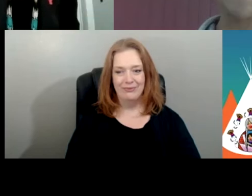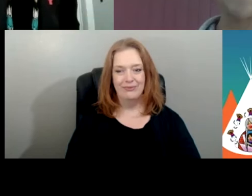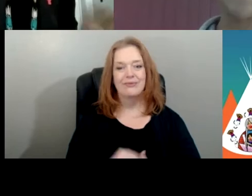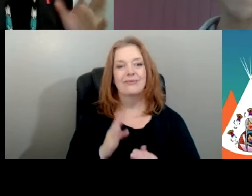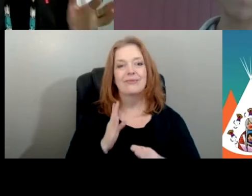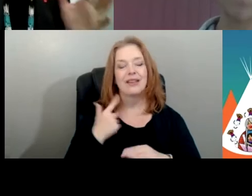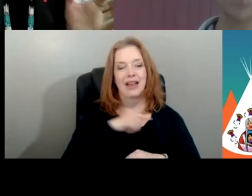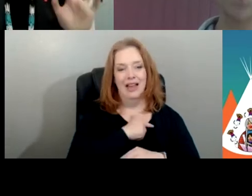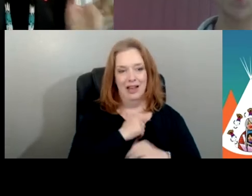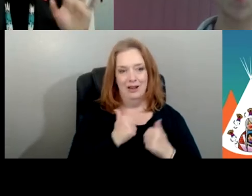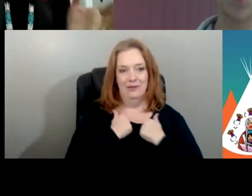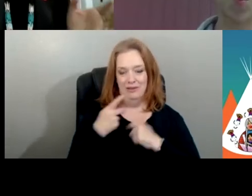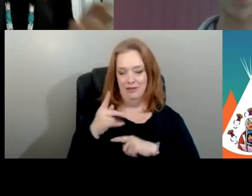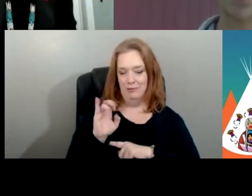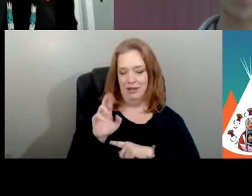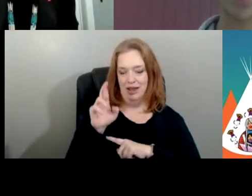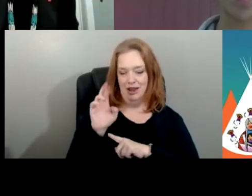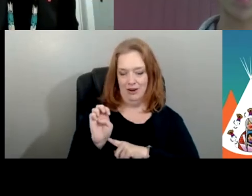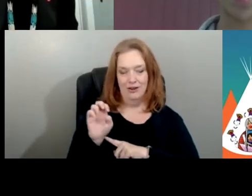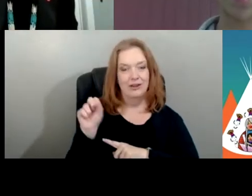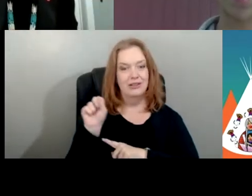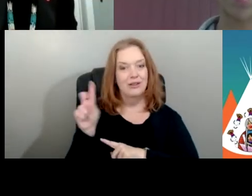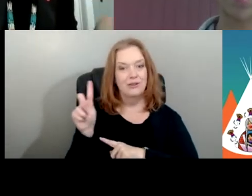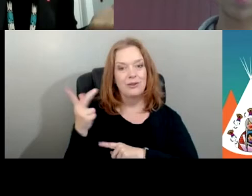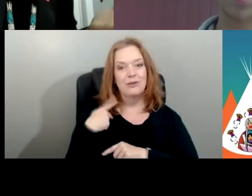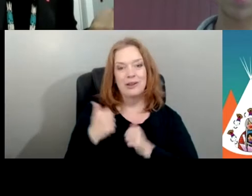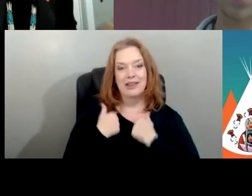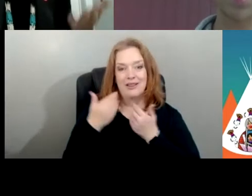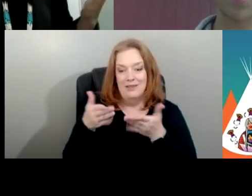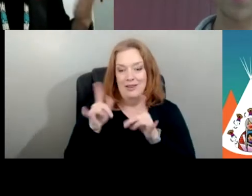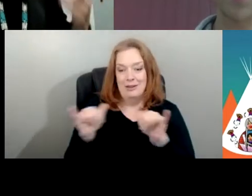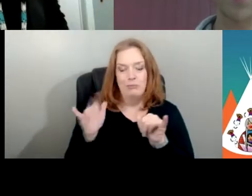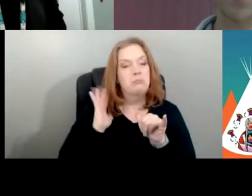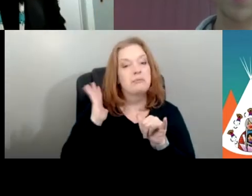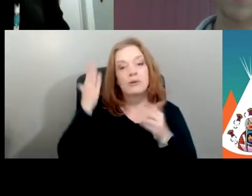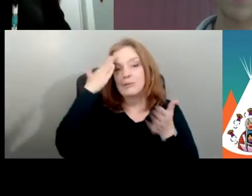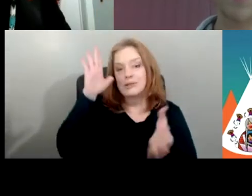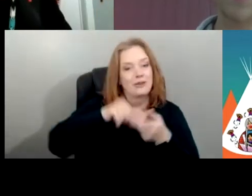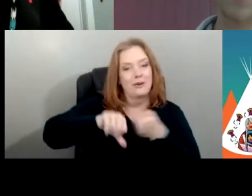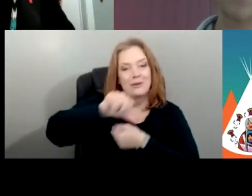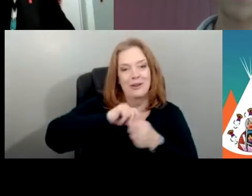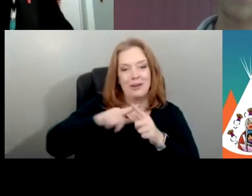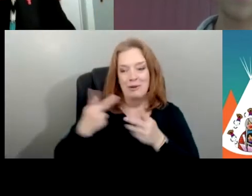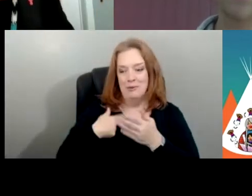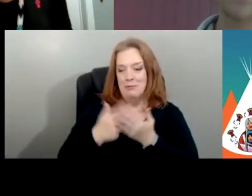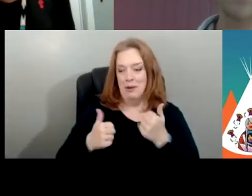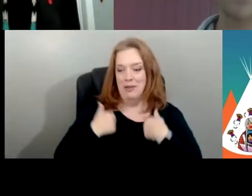for the same time, like for a while. I didn't know that, but we were living in Pierre.